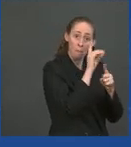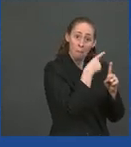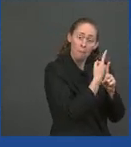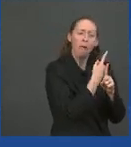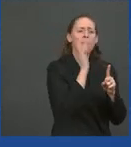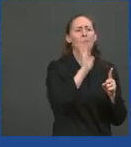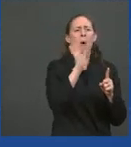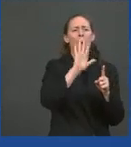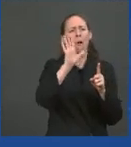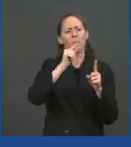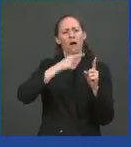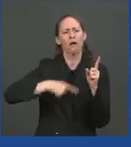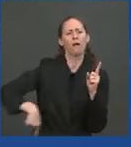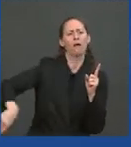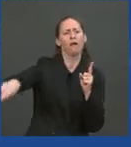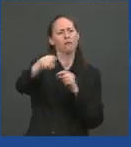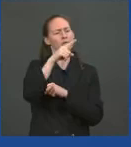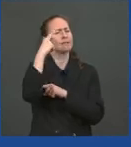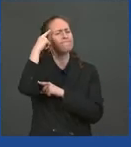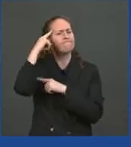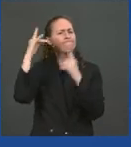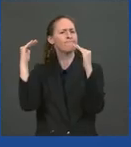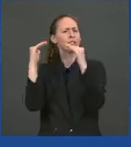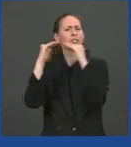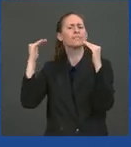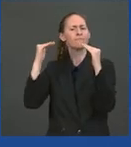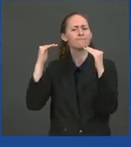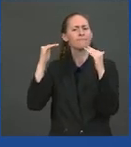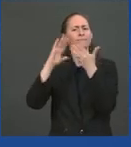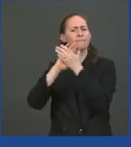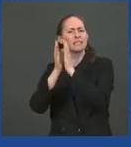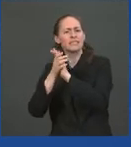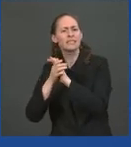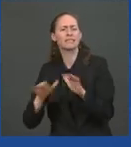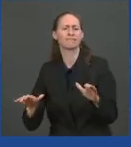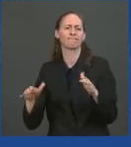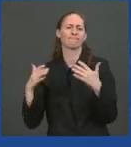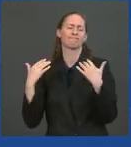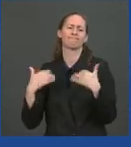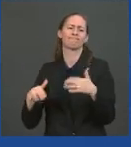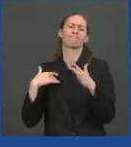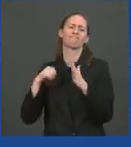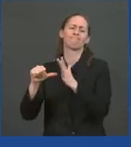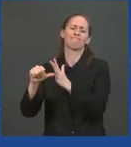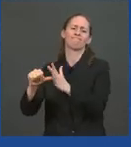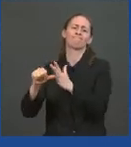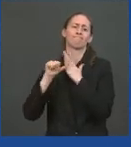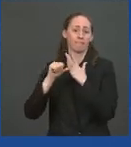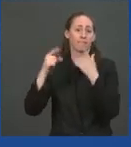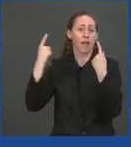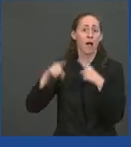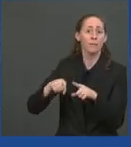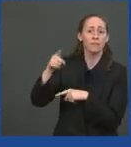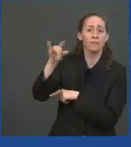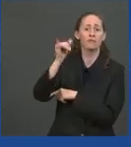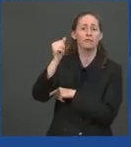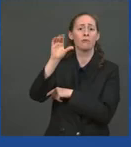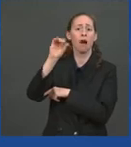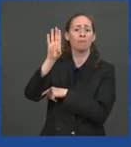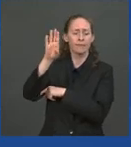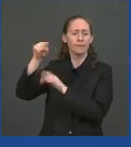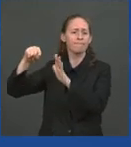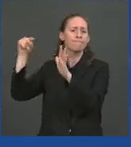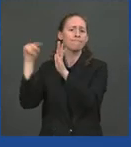stand for justice and peace in the wake of Jacob Blake's shooting in Kenosha, Wisconsin. And you've